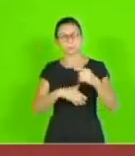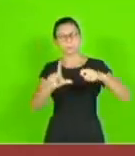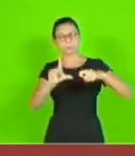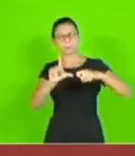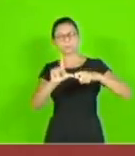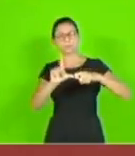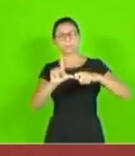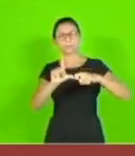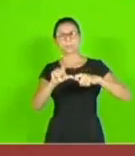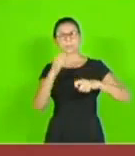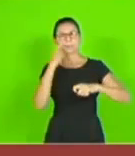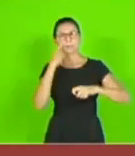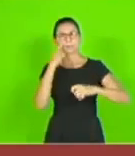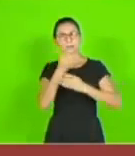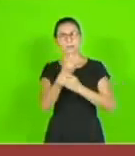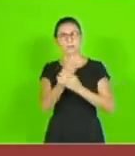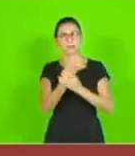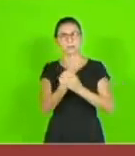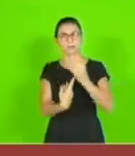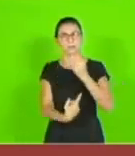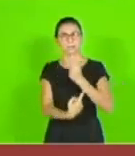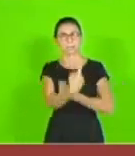story,